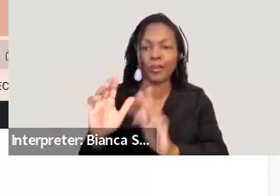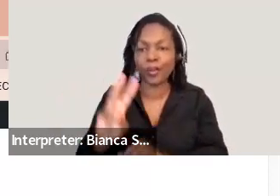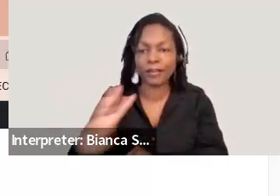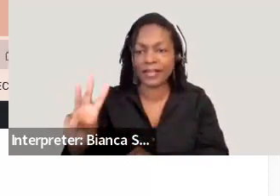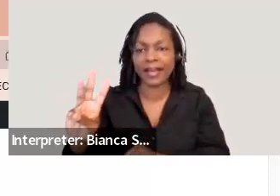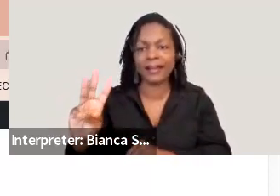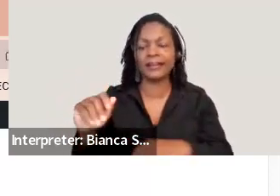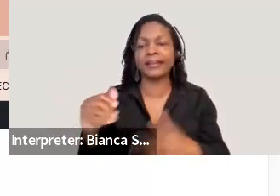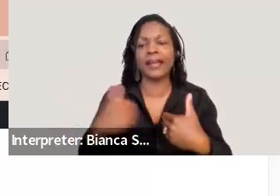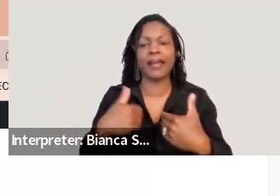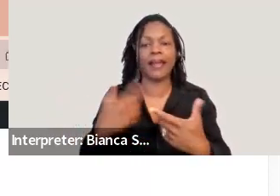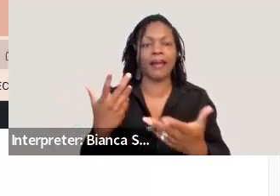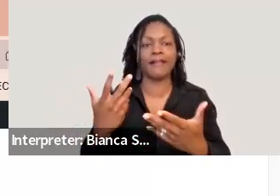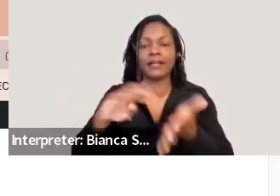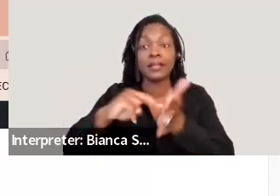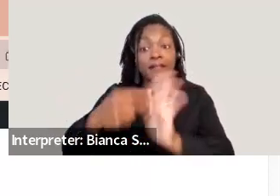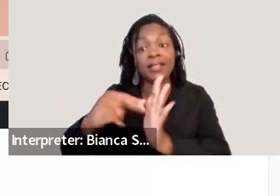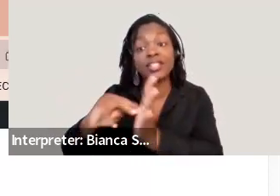like if you see